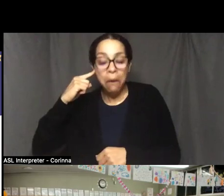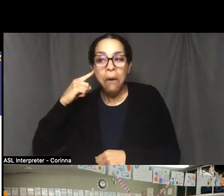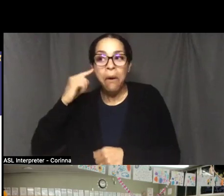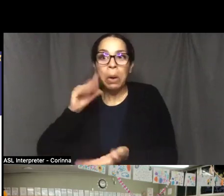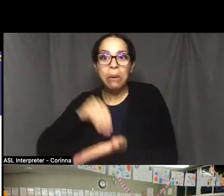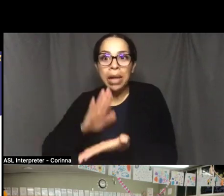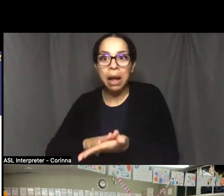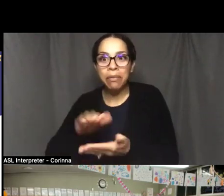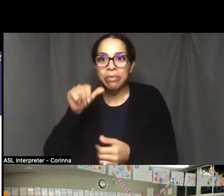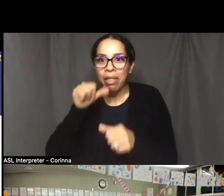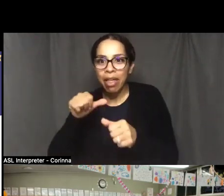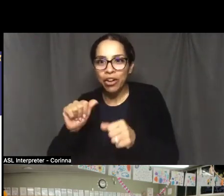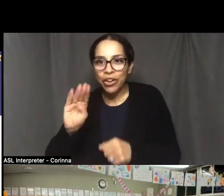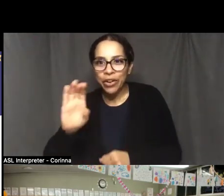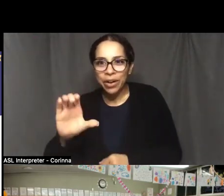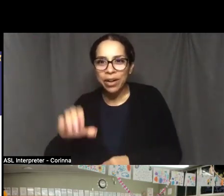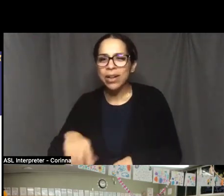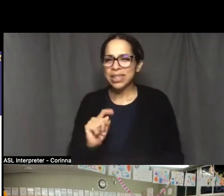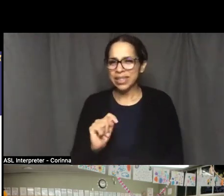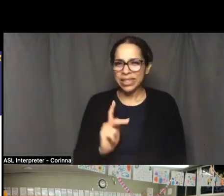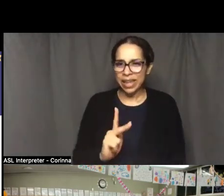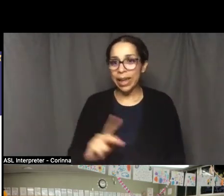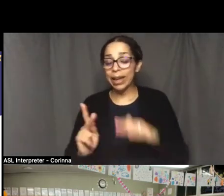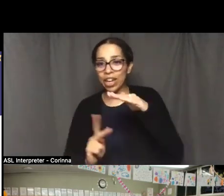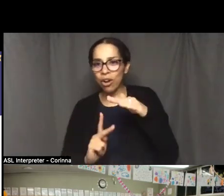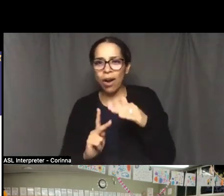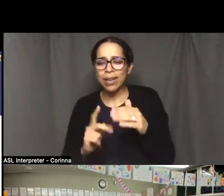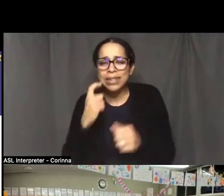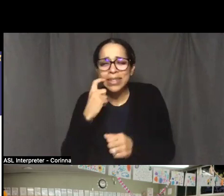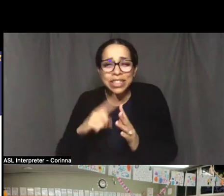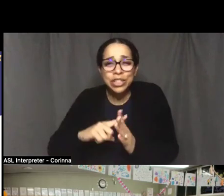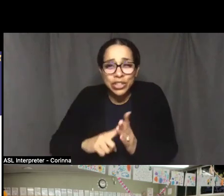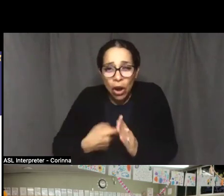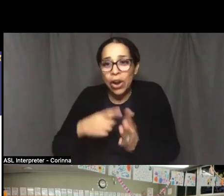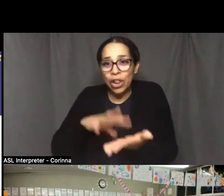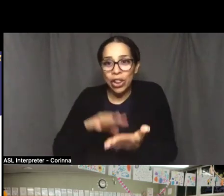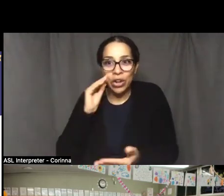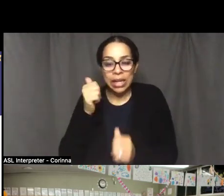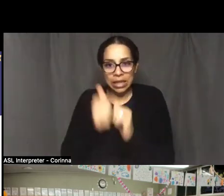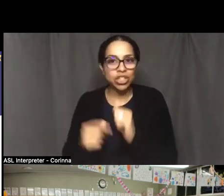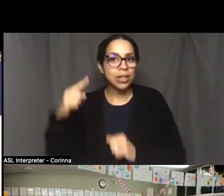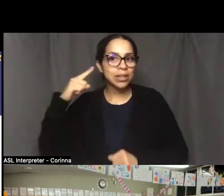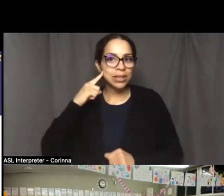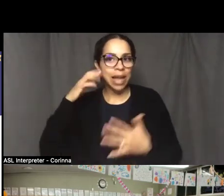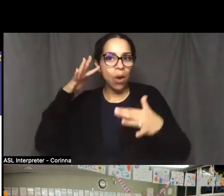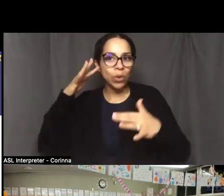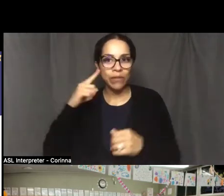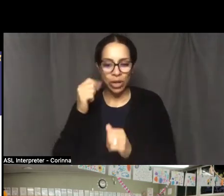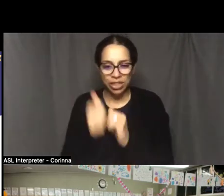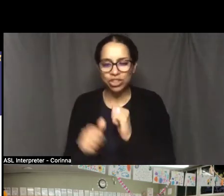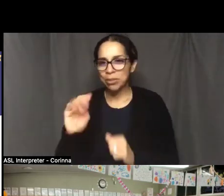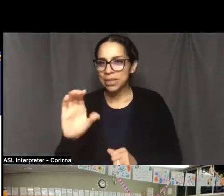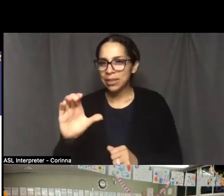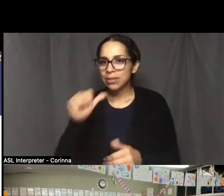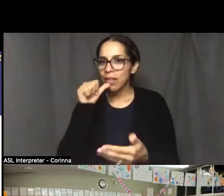TK and kindergarten, they're just learning the sounds that go with each letter. So they may not know all of those spelling rules that